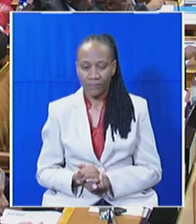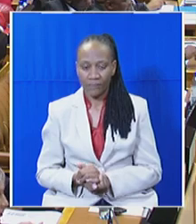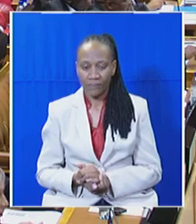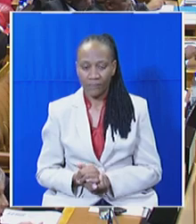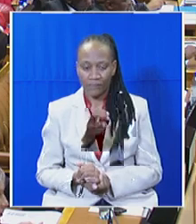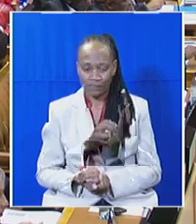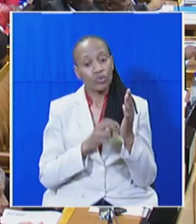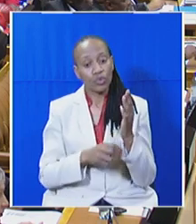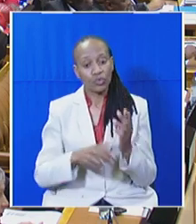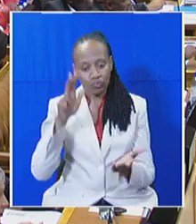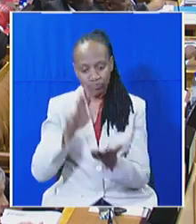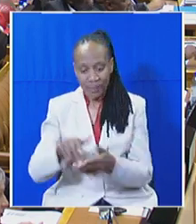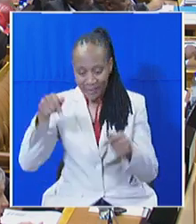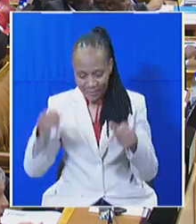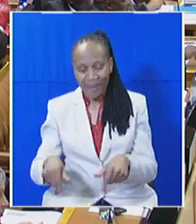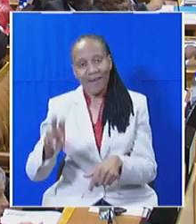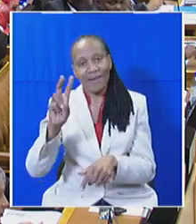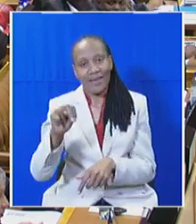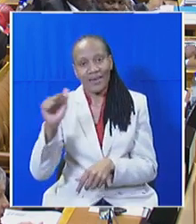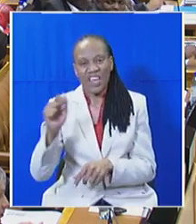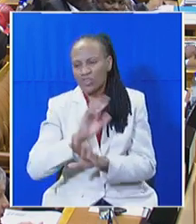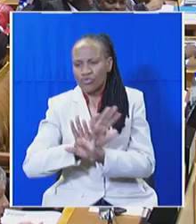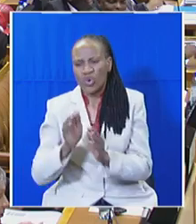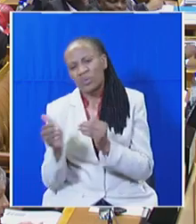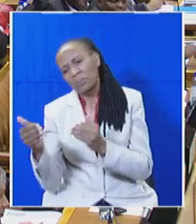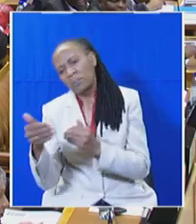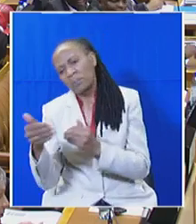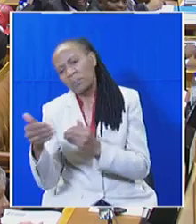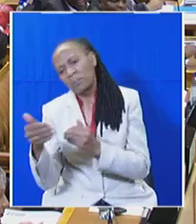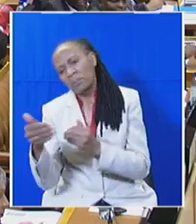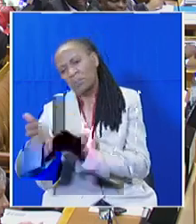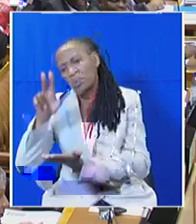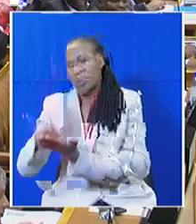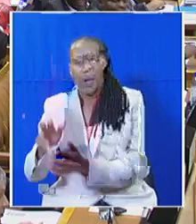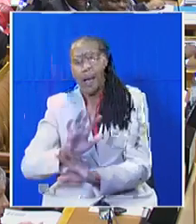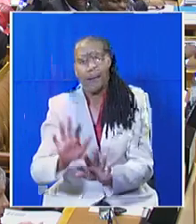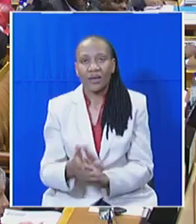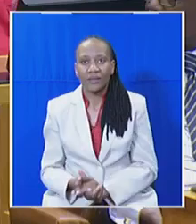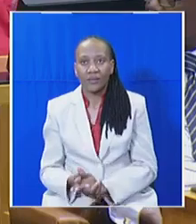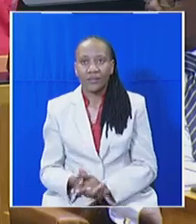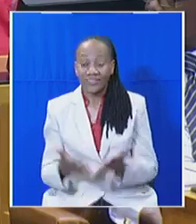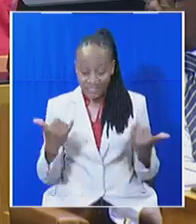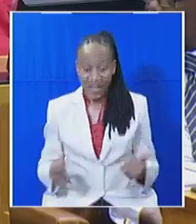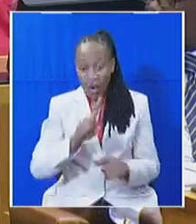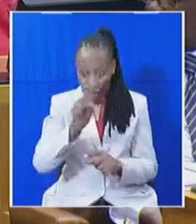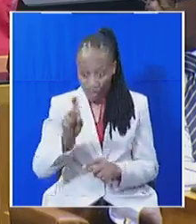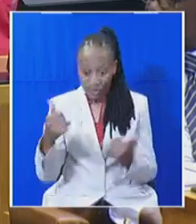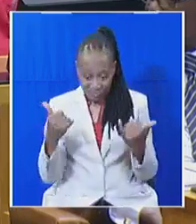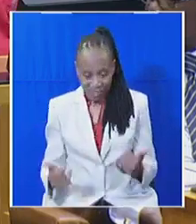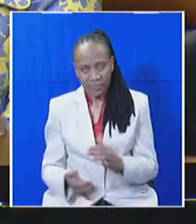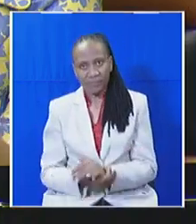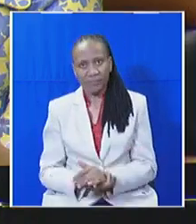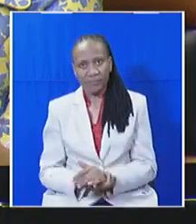make Dozy, answers. please take your seat now. Now we are in a question. They are helpless. Honorable Steenhuisen, please,